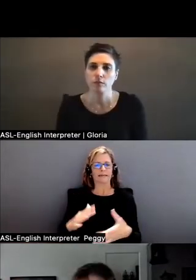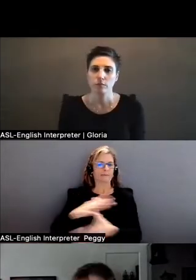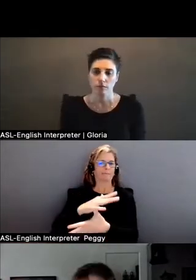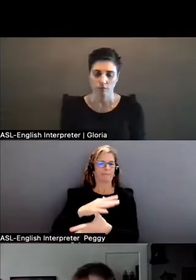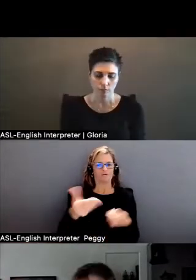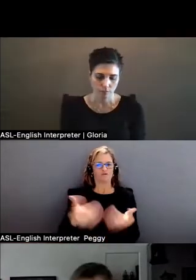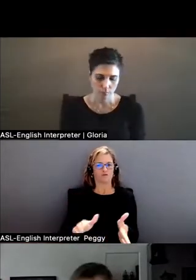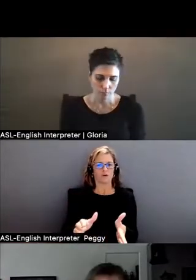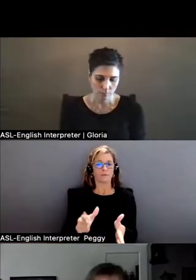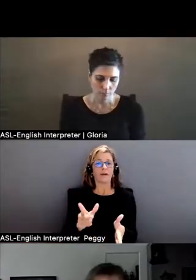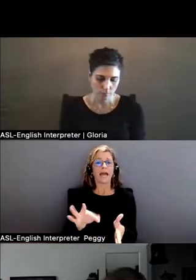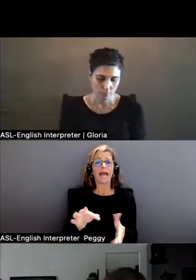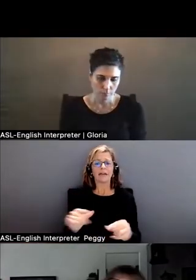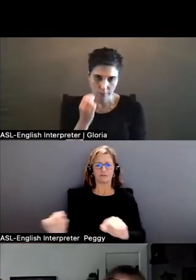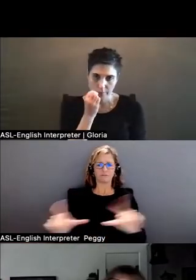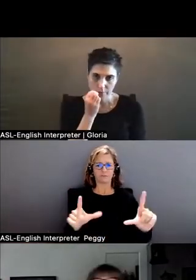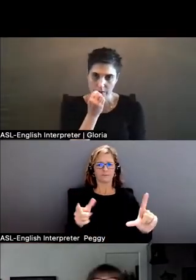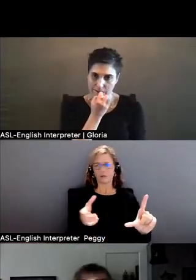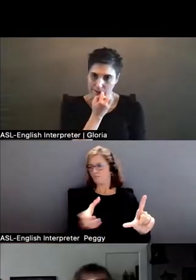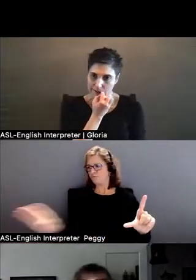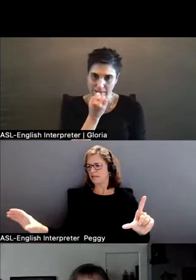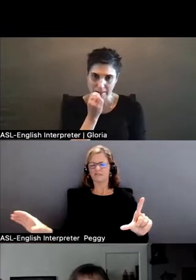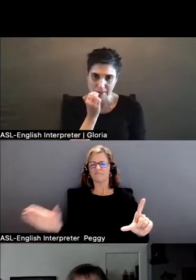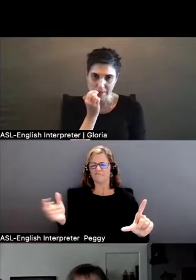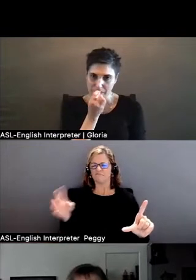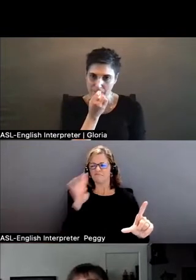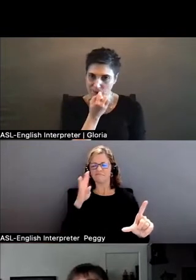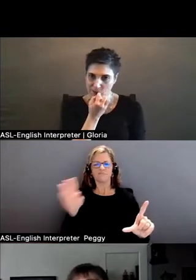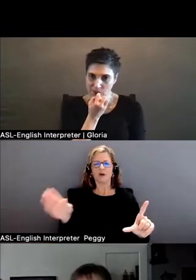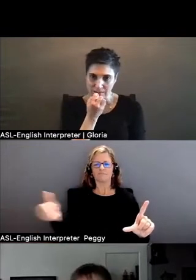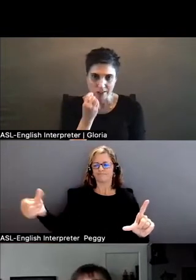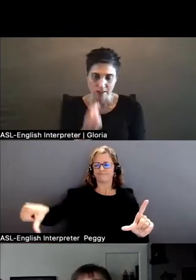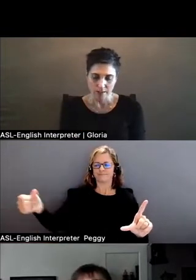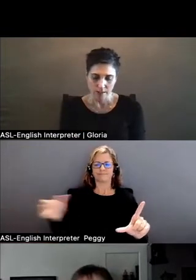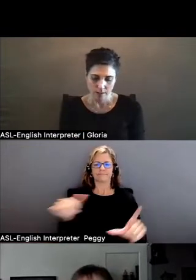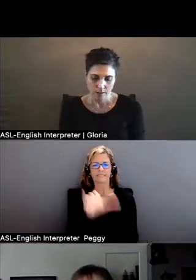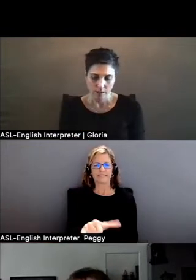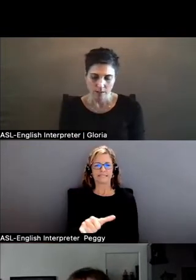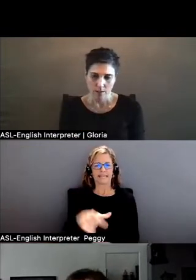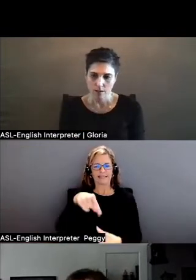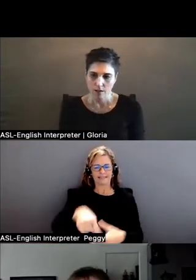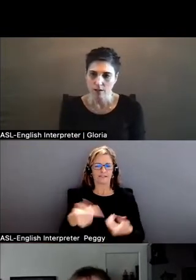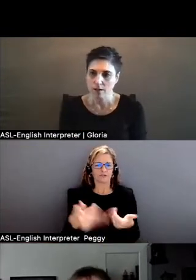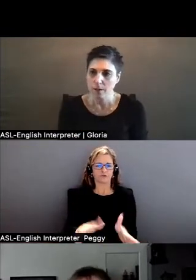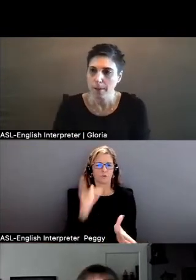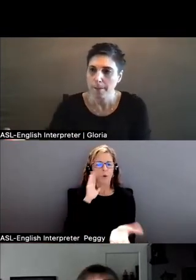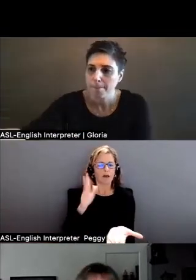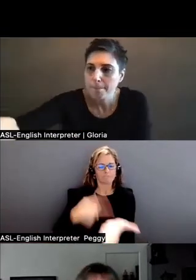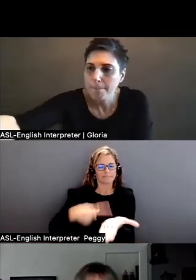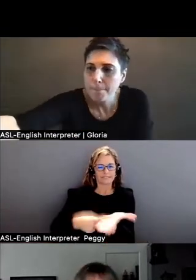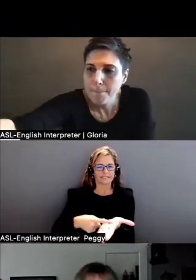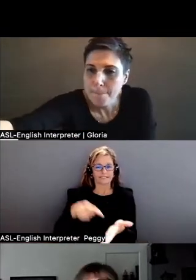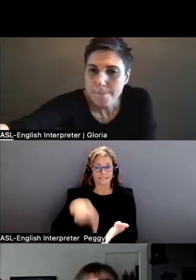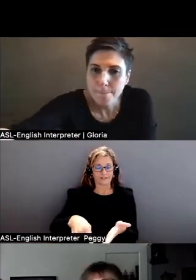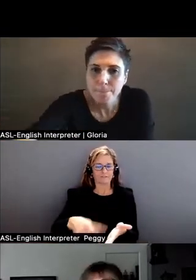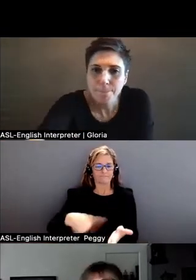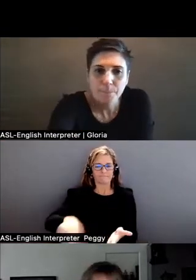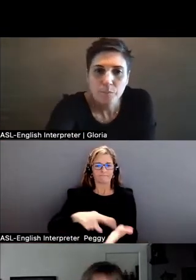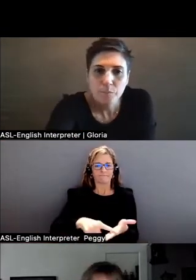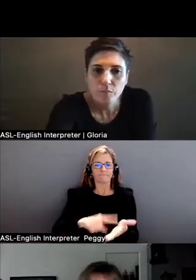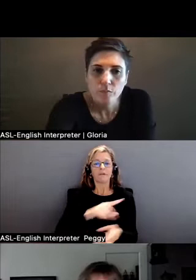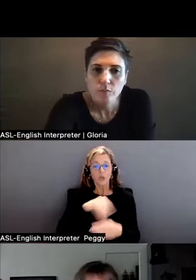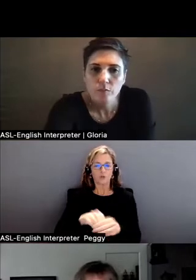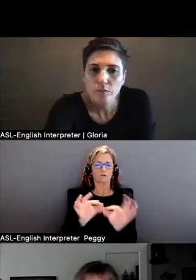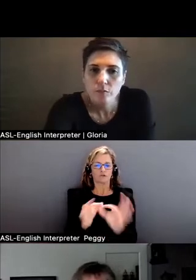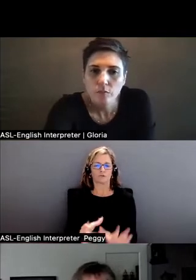get assigned to a breakout room, stay in the main room, and we'll have a conversation with